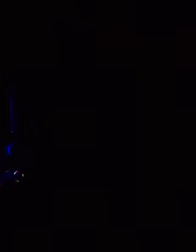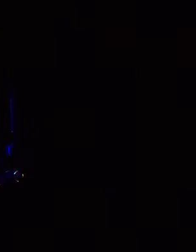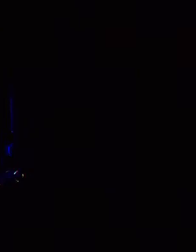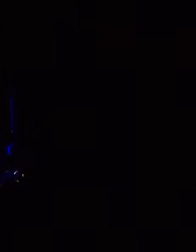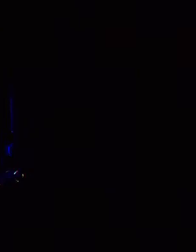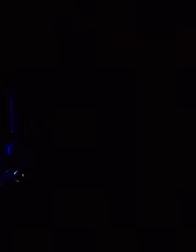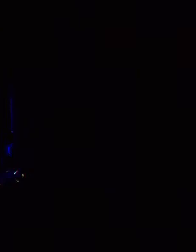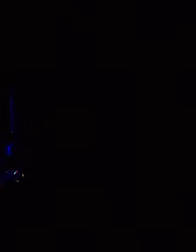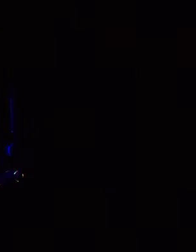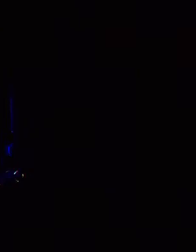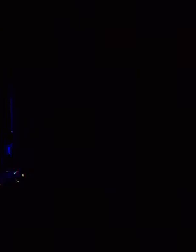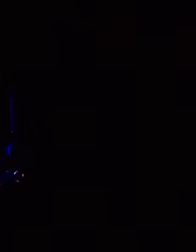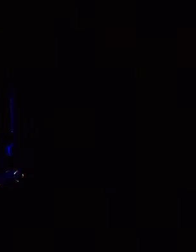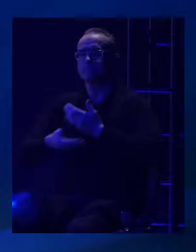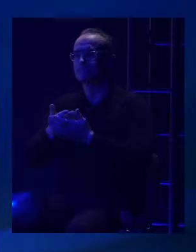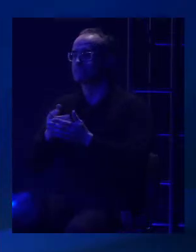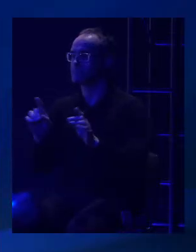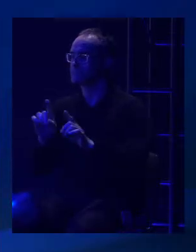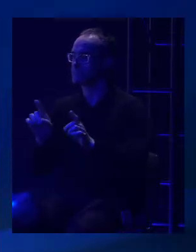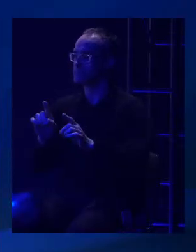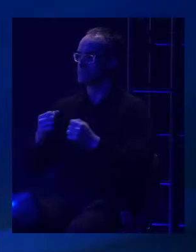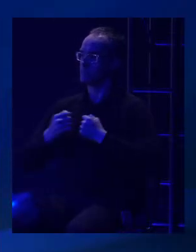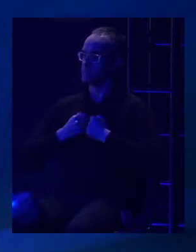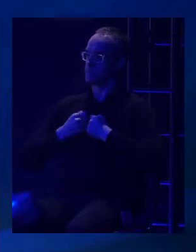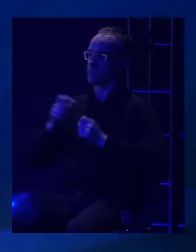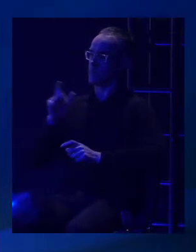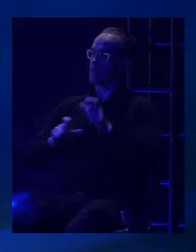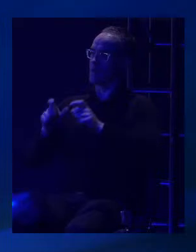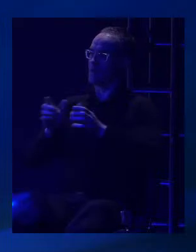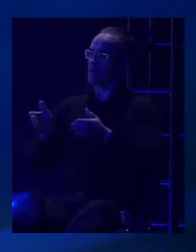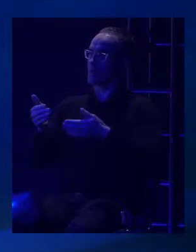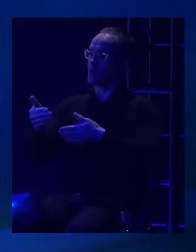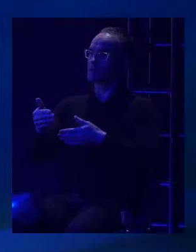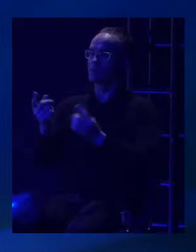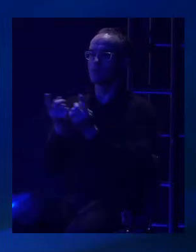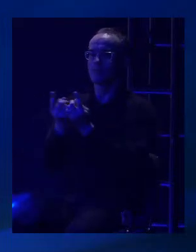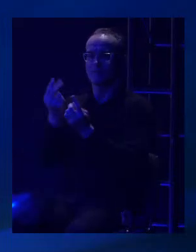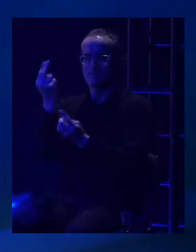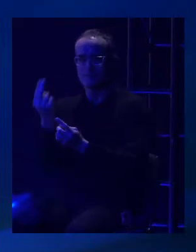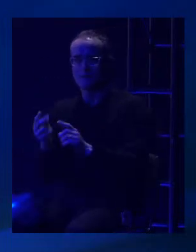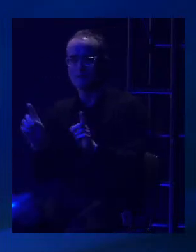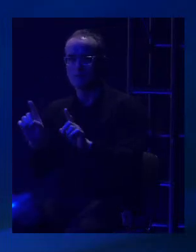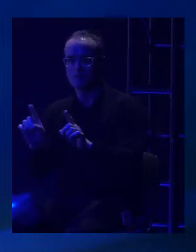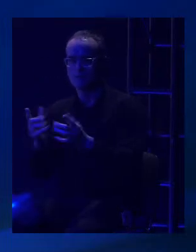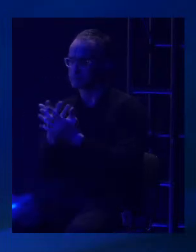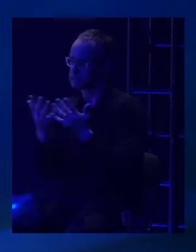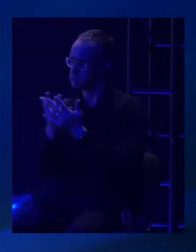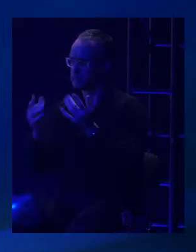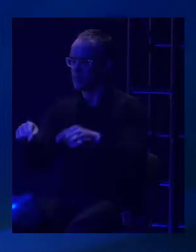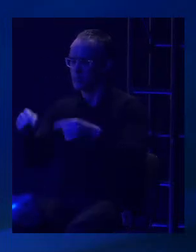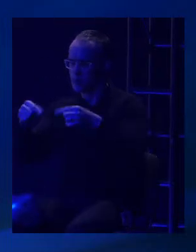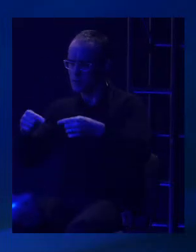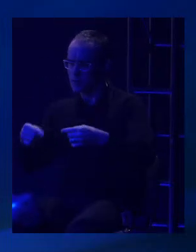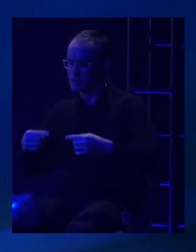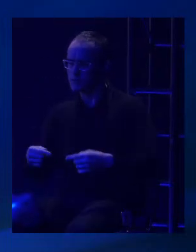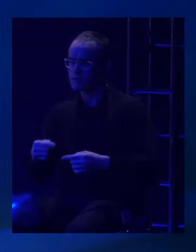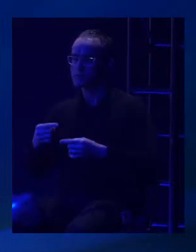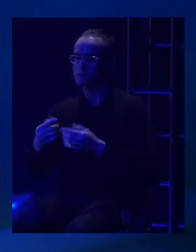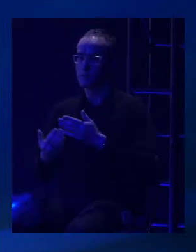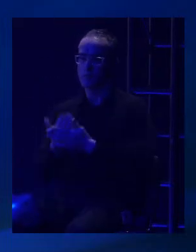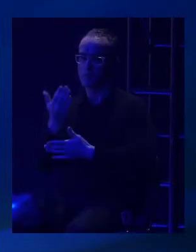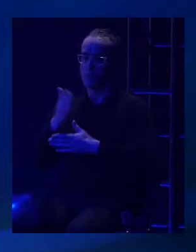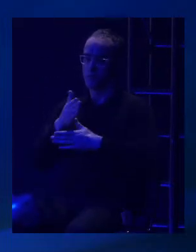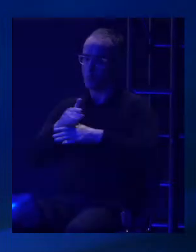Today we're going to talk a bit about our ColorBox, which is a product designed to help with many challenges of modern workflows on